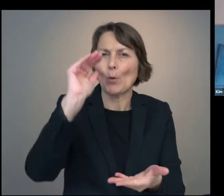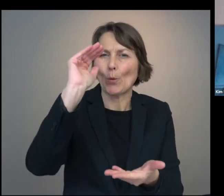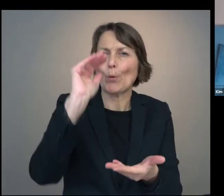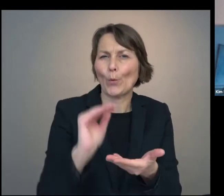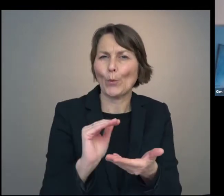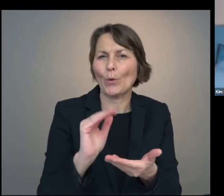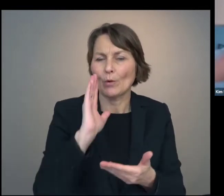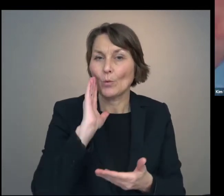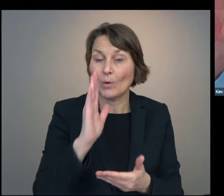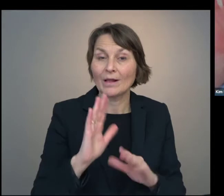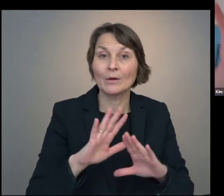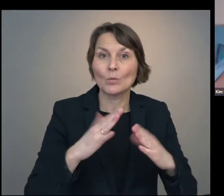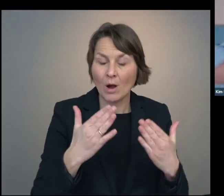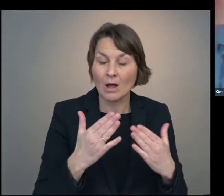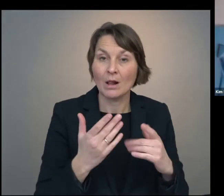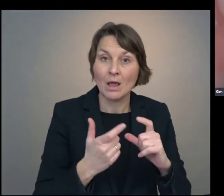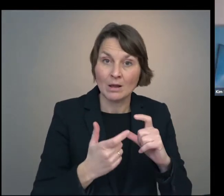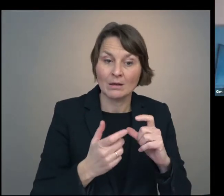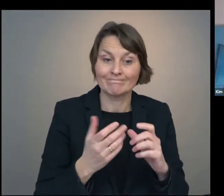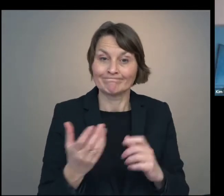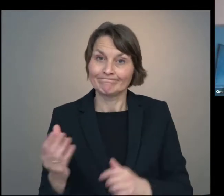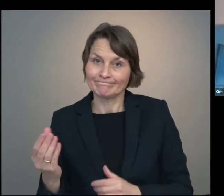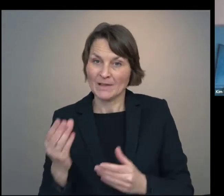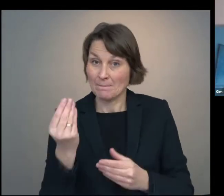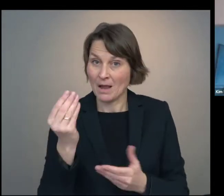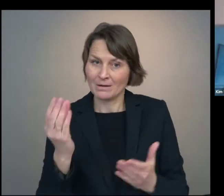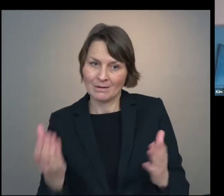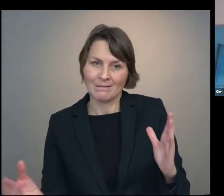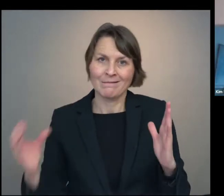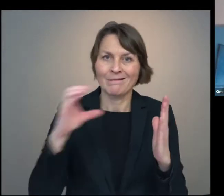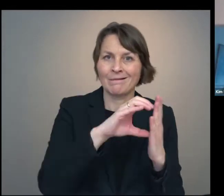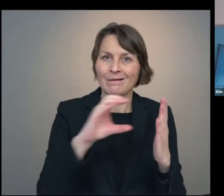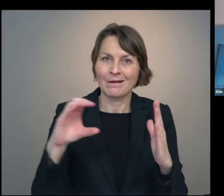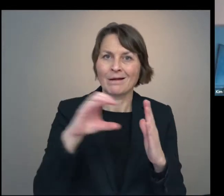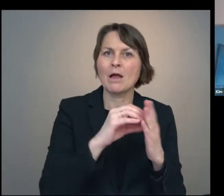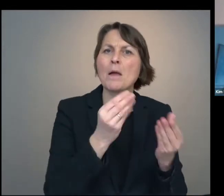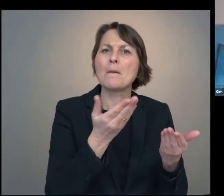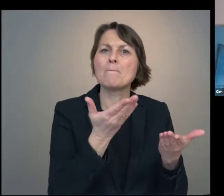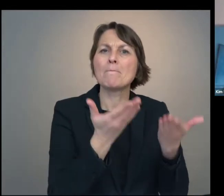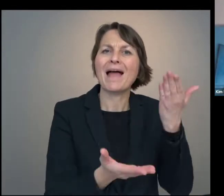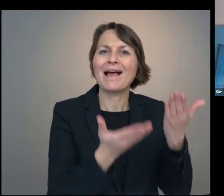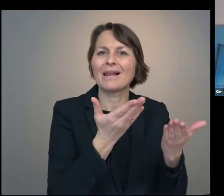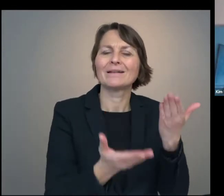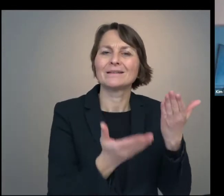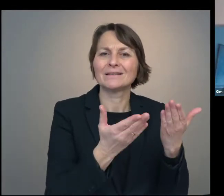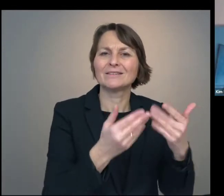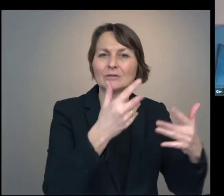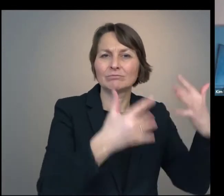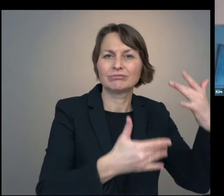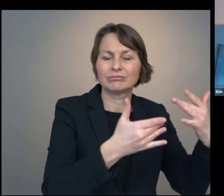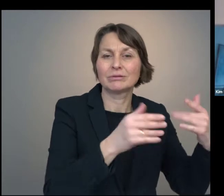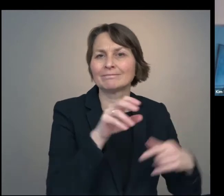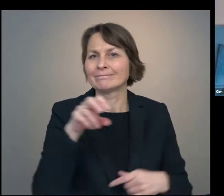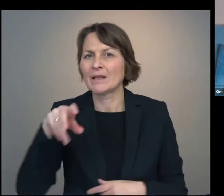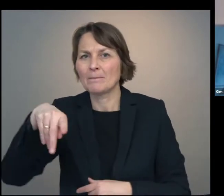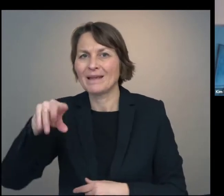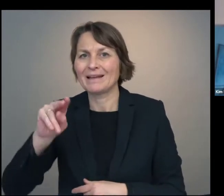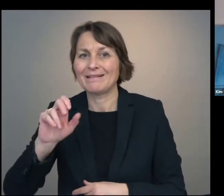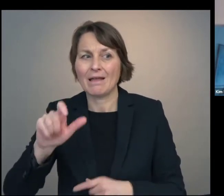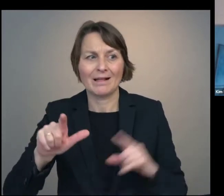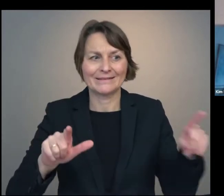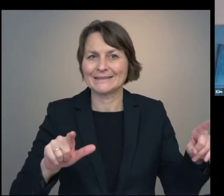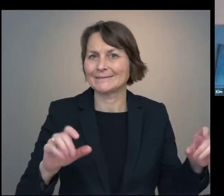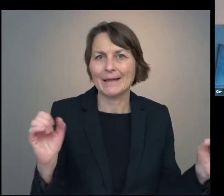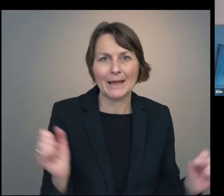that, because putting stuff on the balance instead of having it on the P&L is like peeing